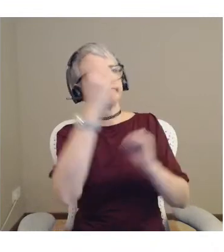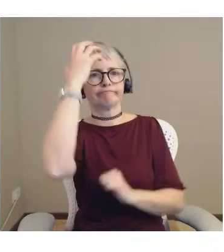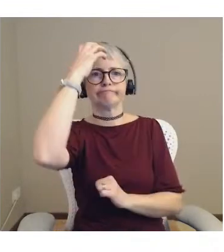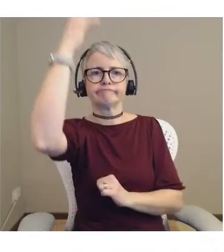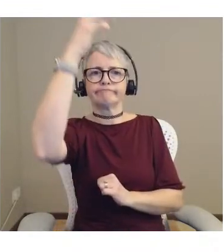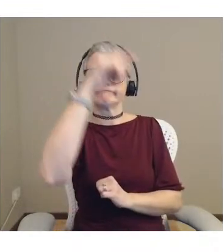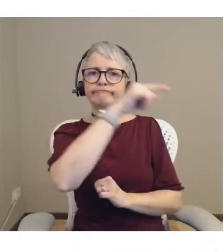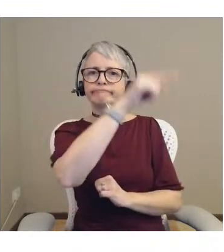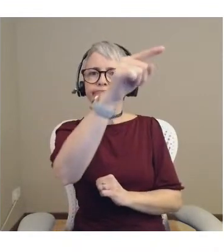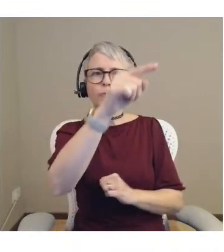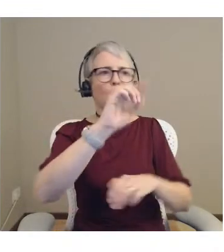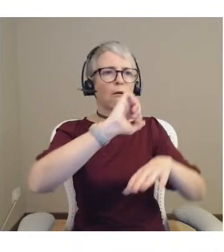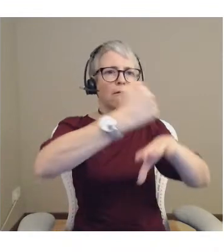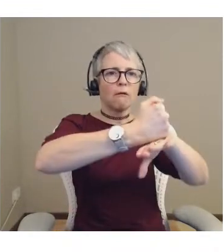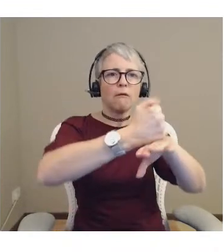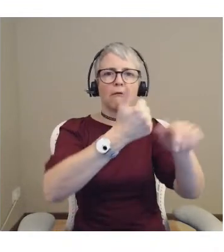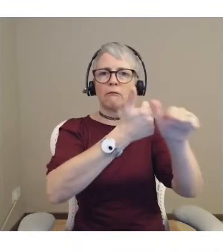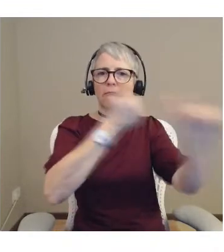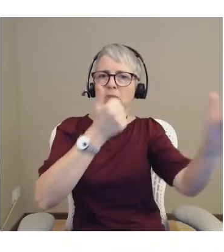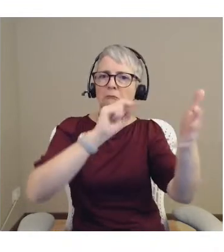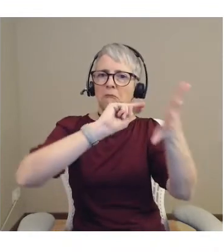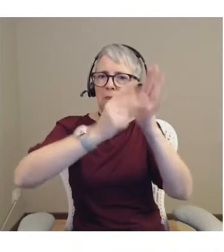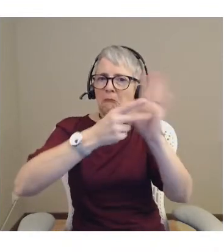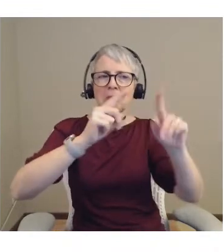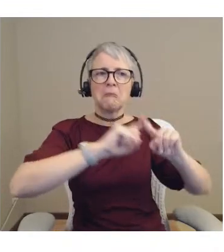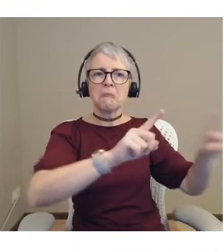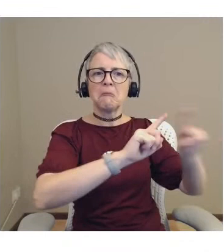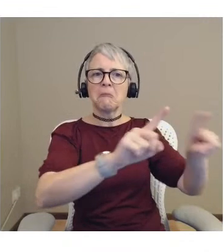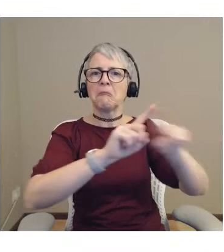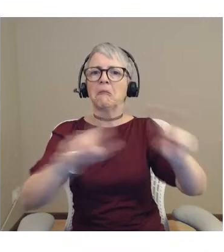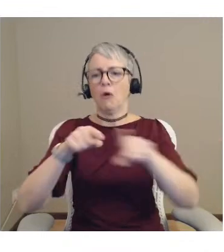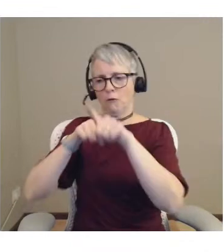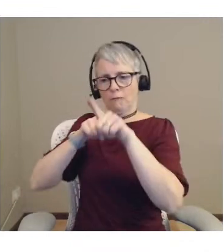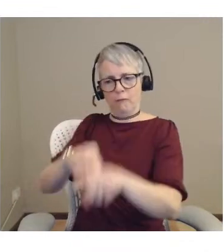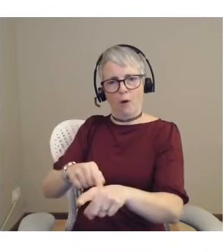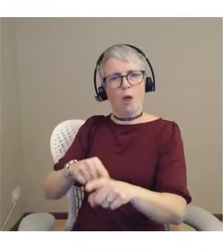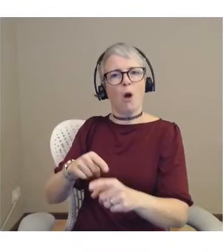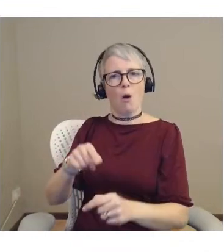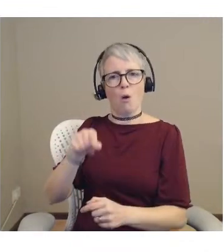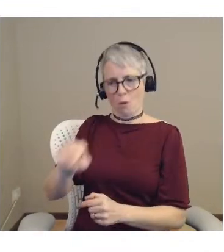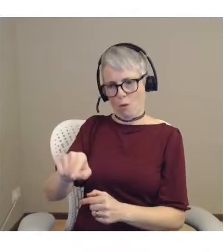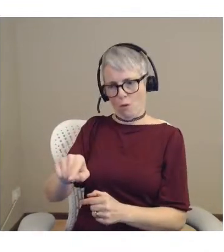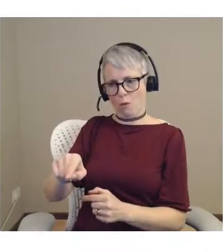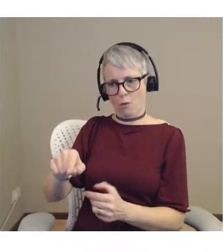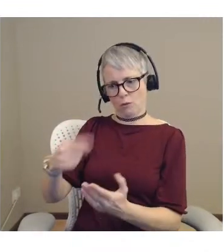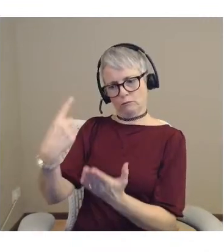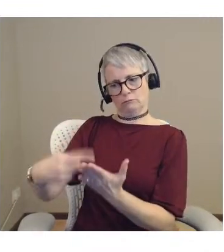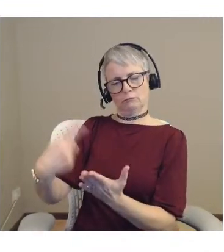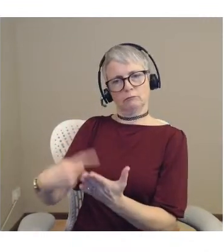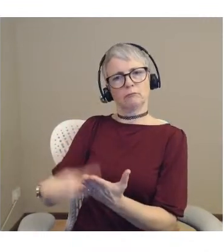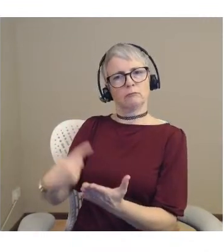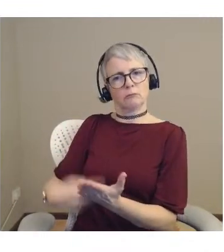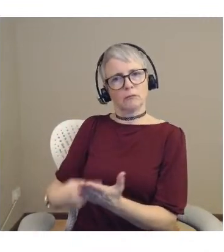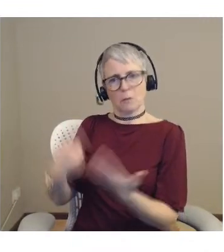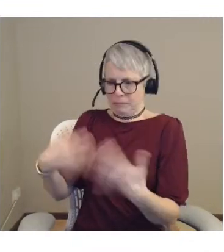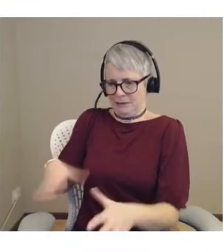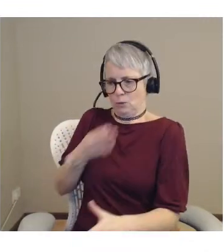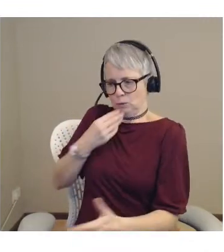the accessibility legislation and standard that we've been adopting in the past years. So not